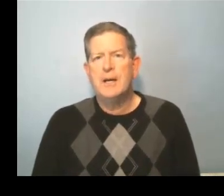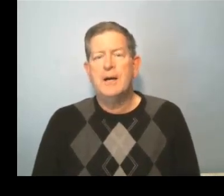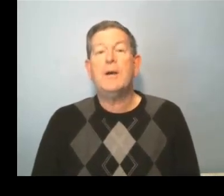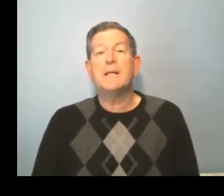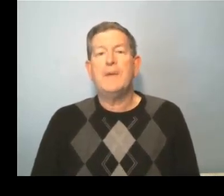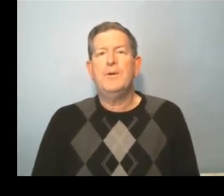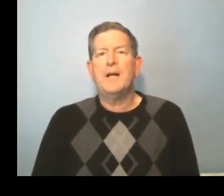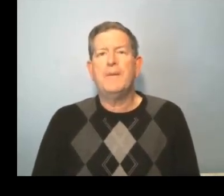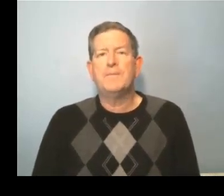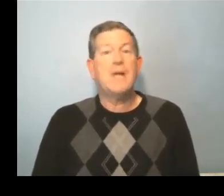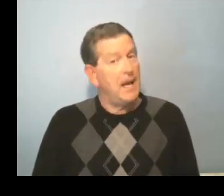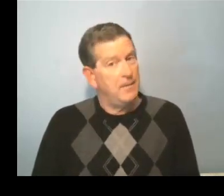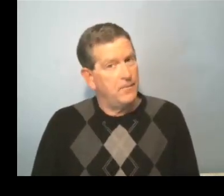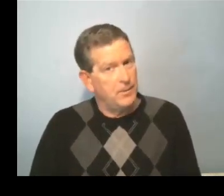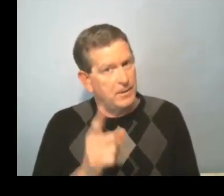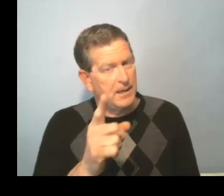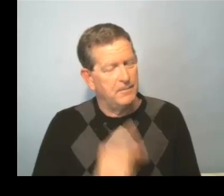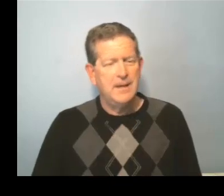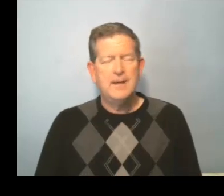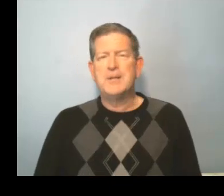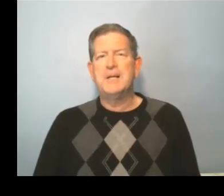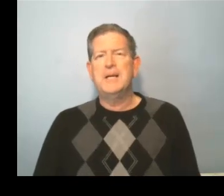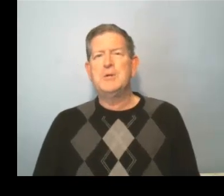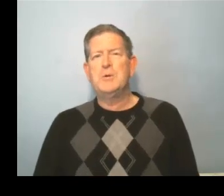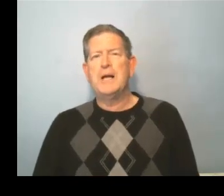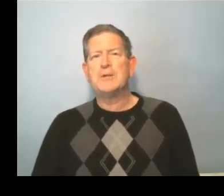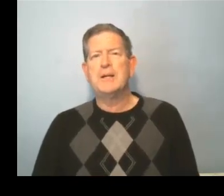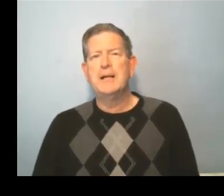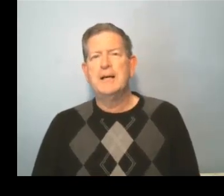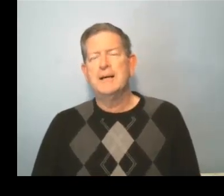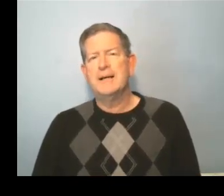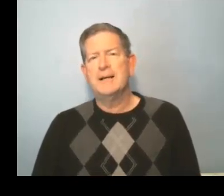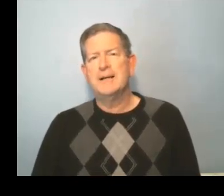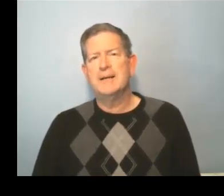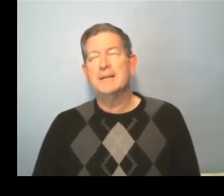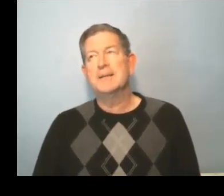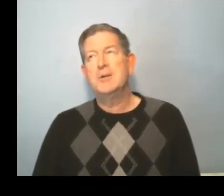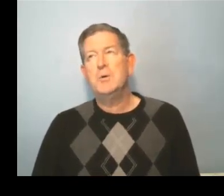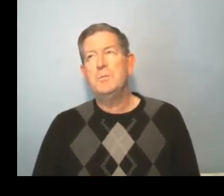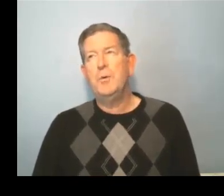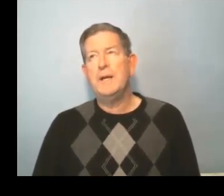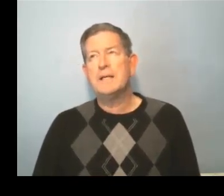calculations. Okay, time for you now to get into lesson